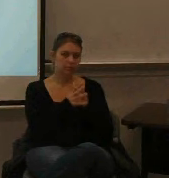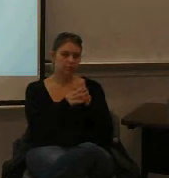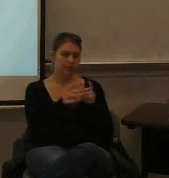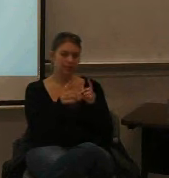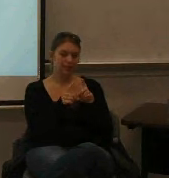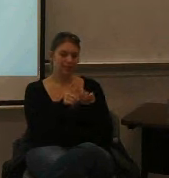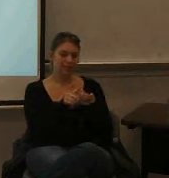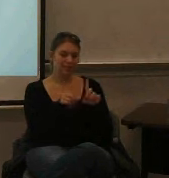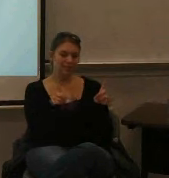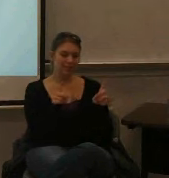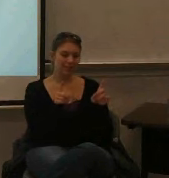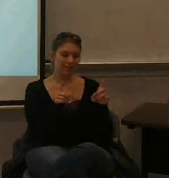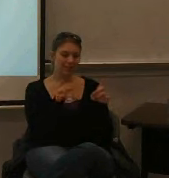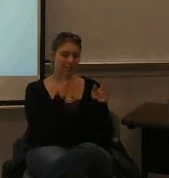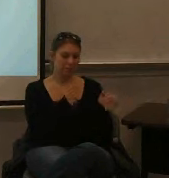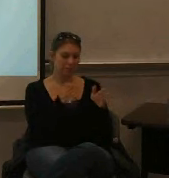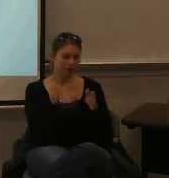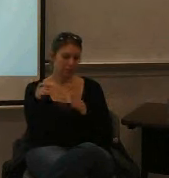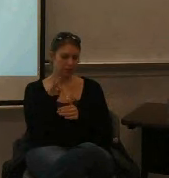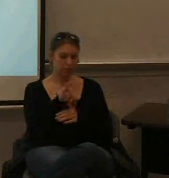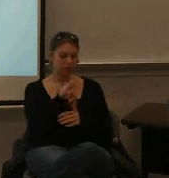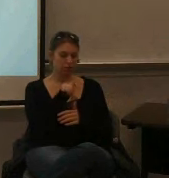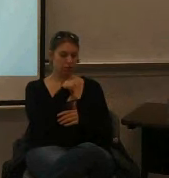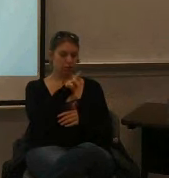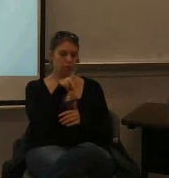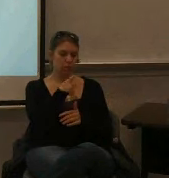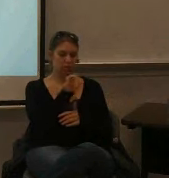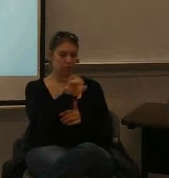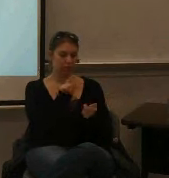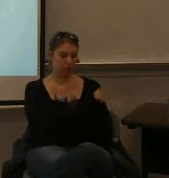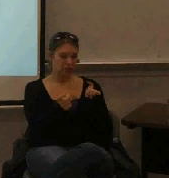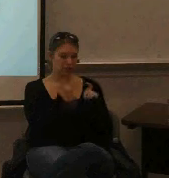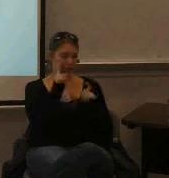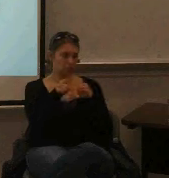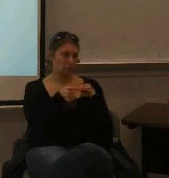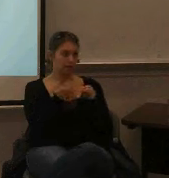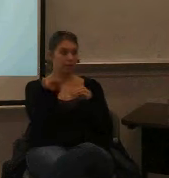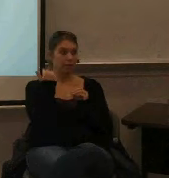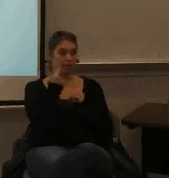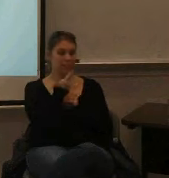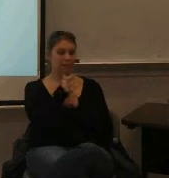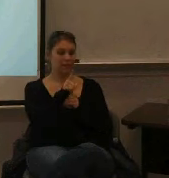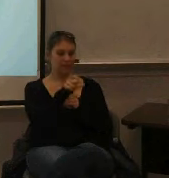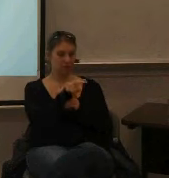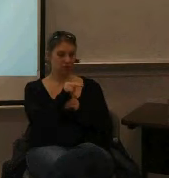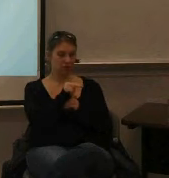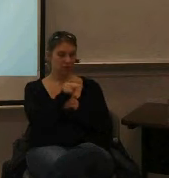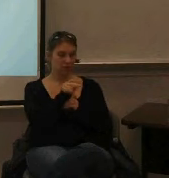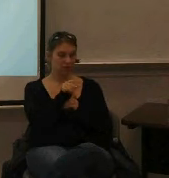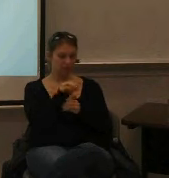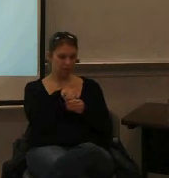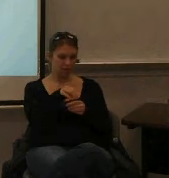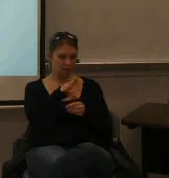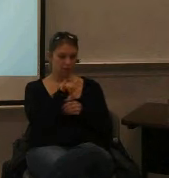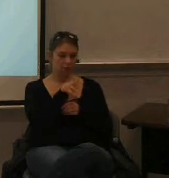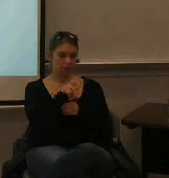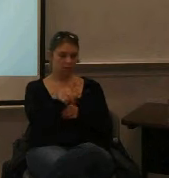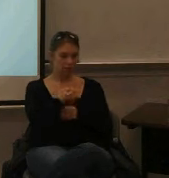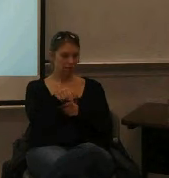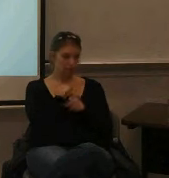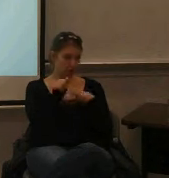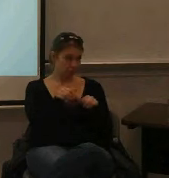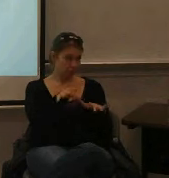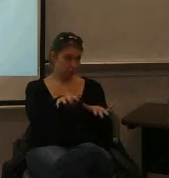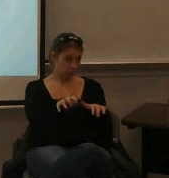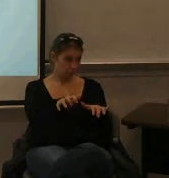trajectory of trophic change. So we can think of the last glaciation in Baikal. Baikal could have been frozen over there's